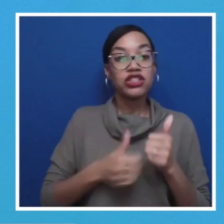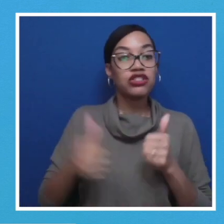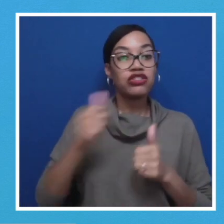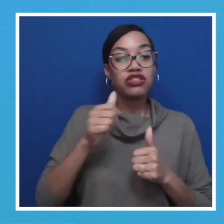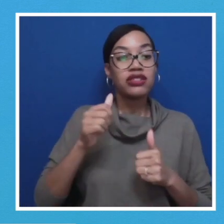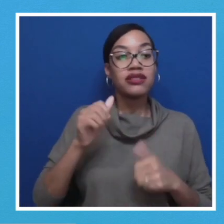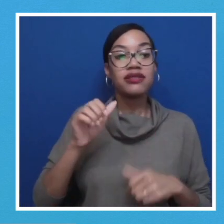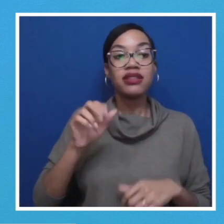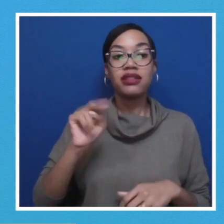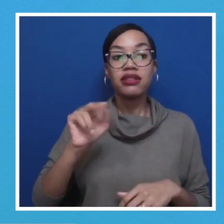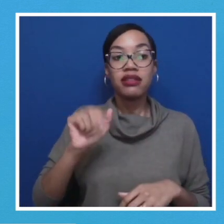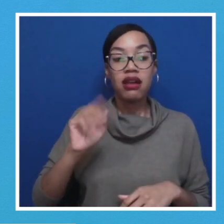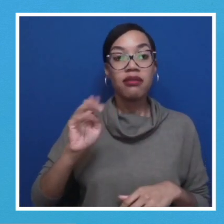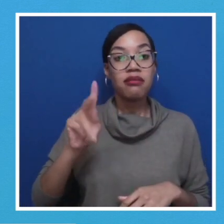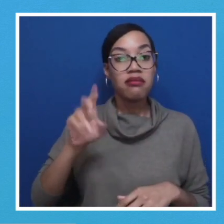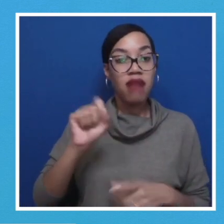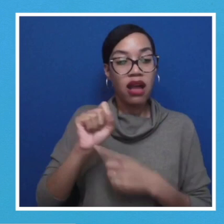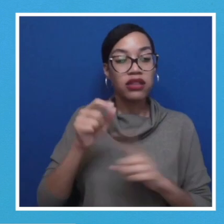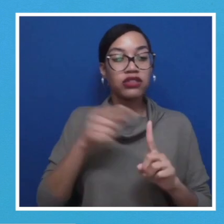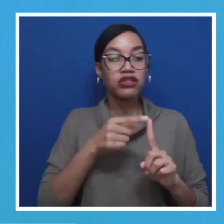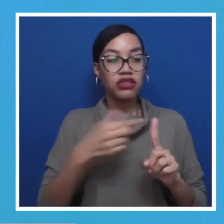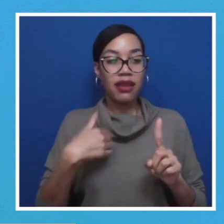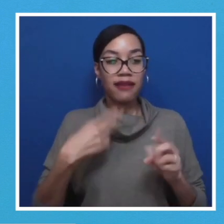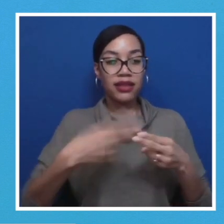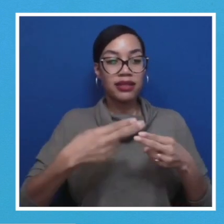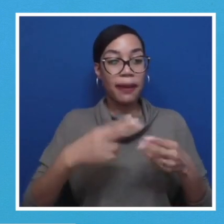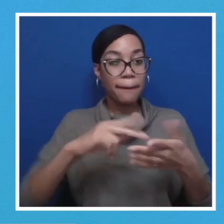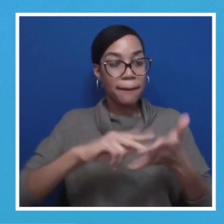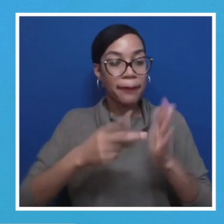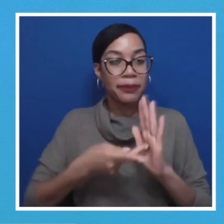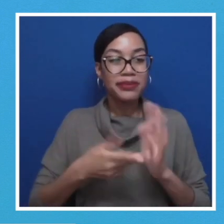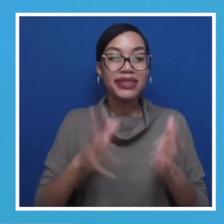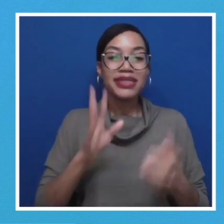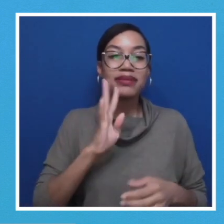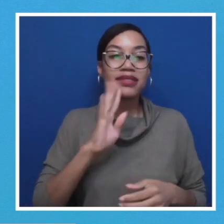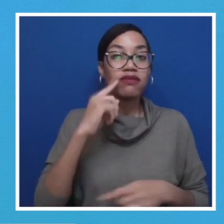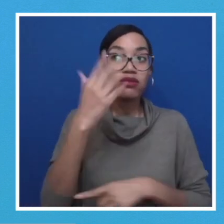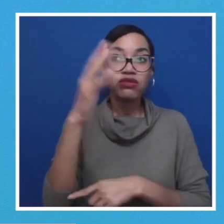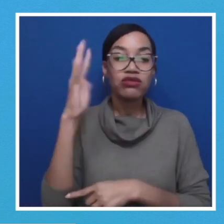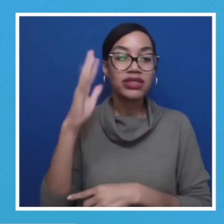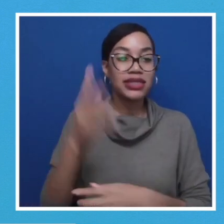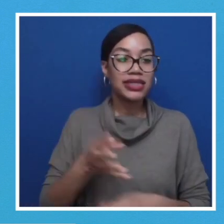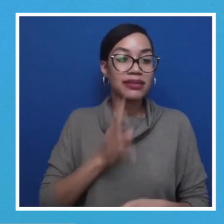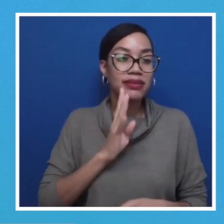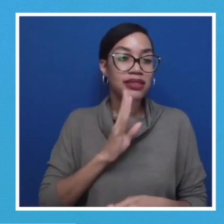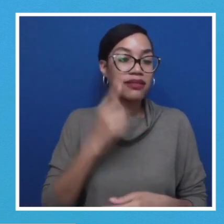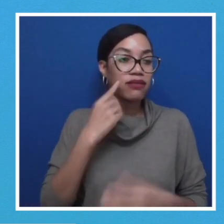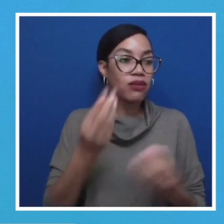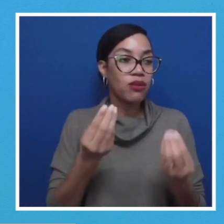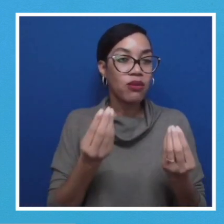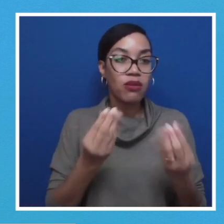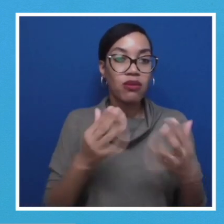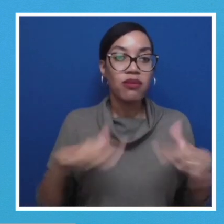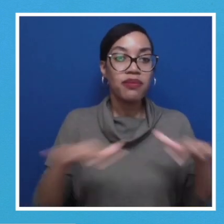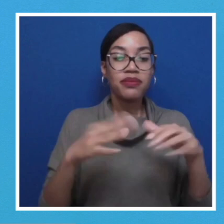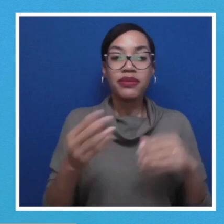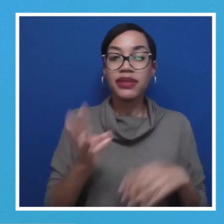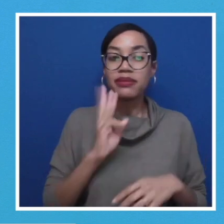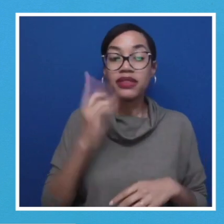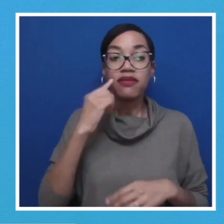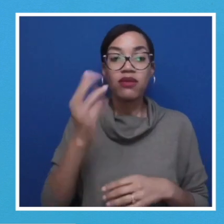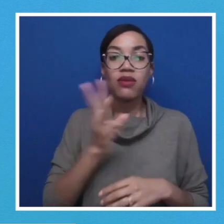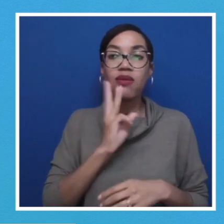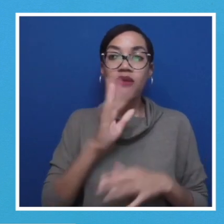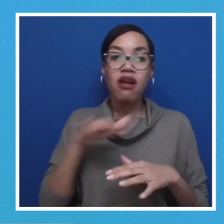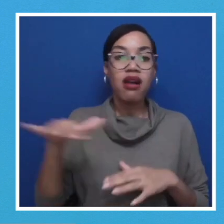voice. That means speak for the trees, speak for the animals, speak for the fish, speak for the water, speak for the... That's what the Candian Kia